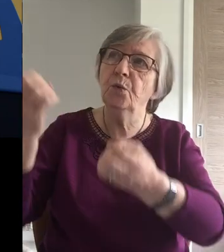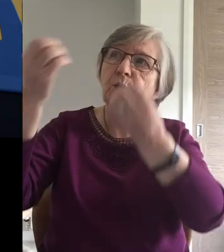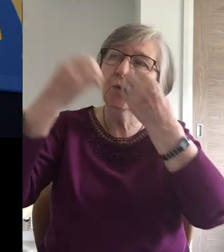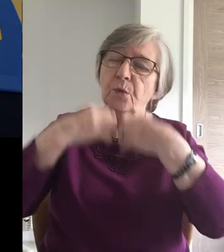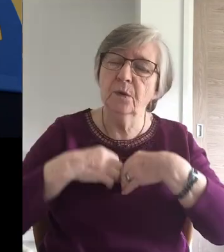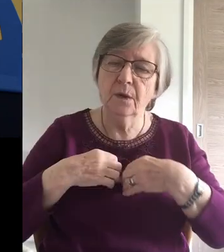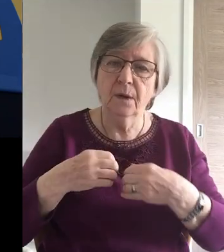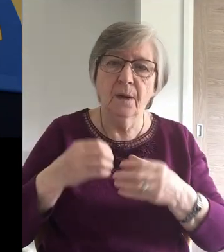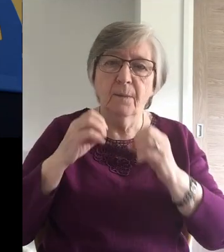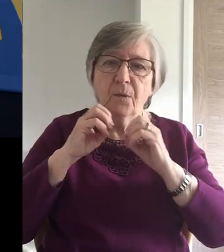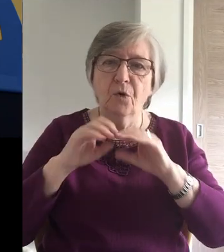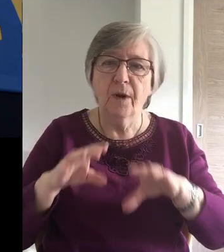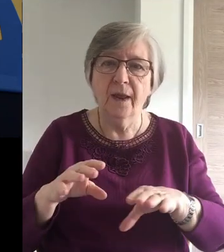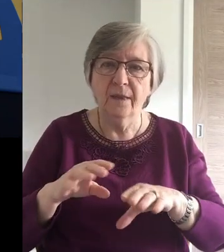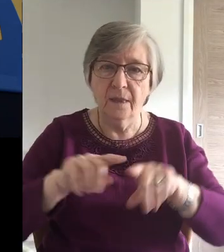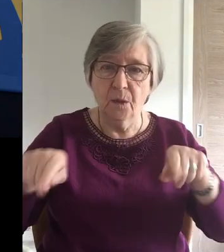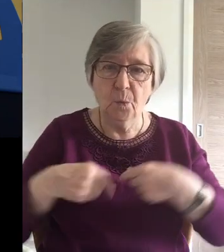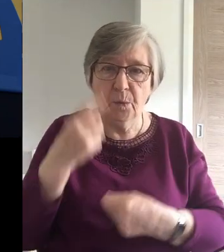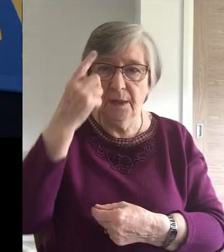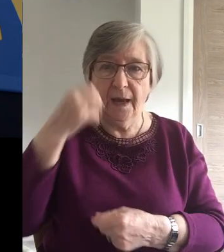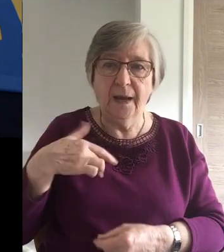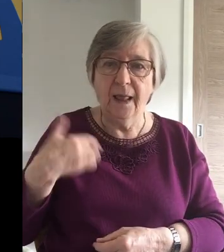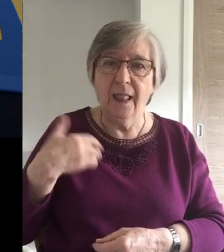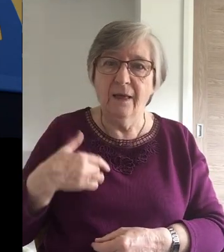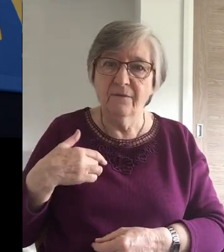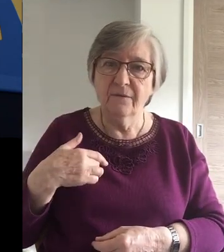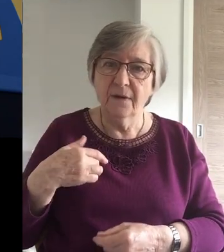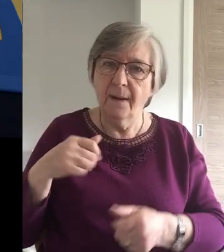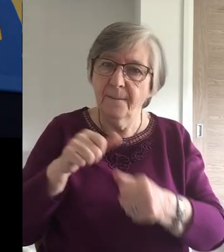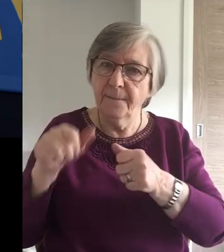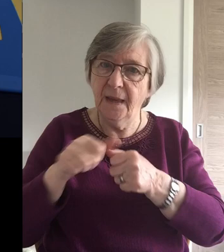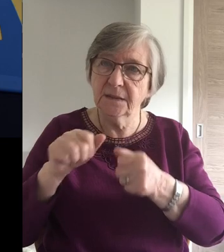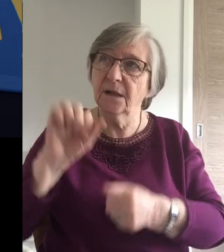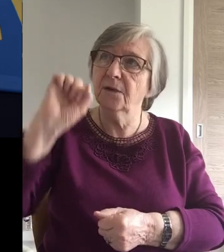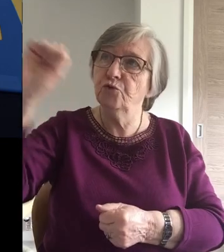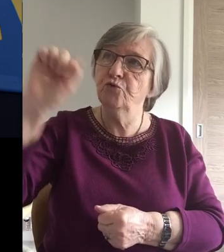that we might live more truly as your people,